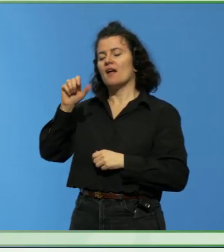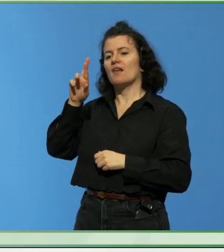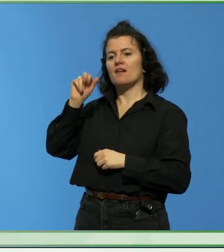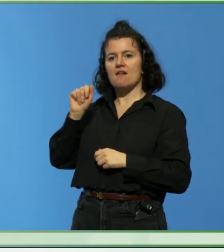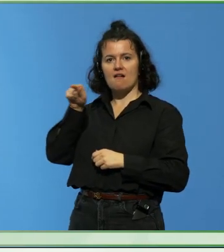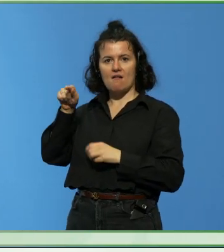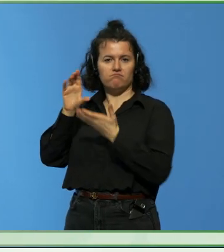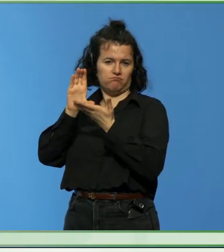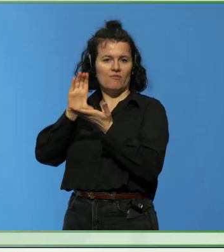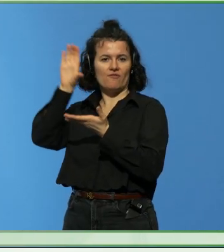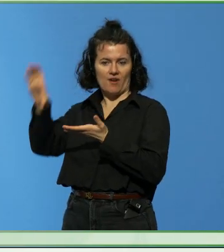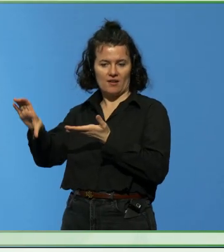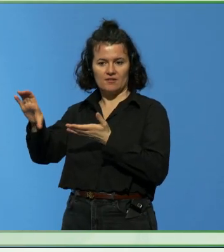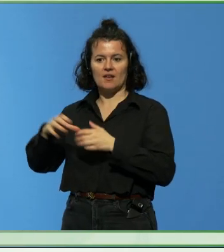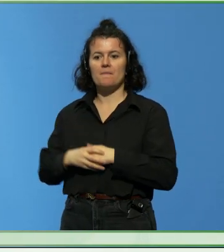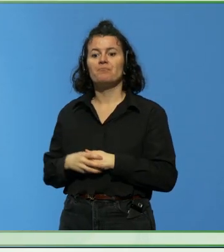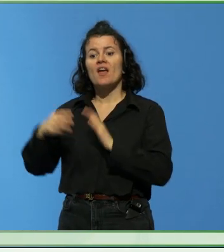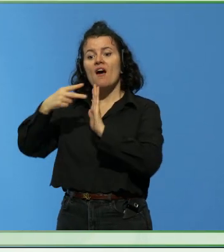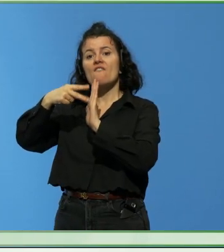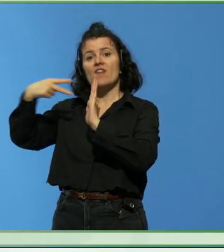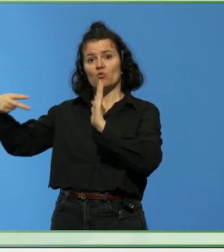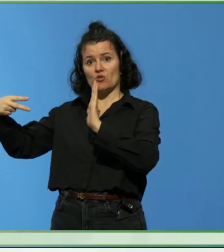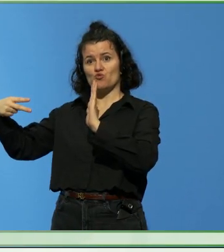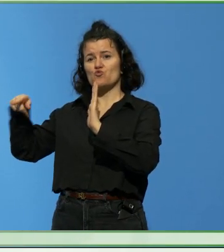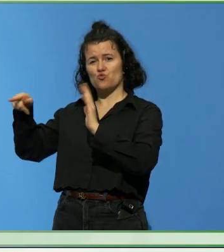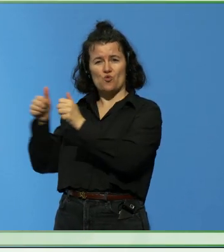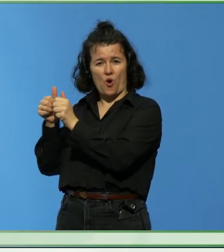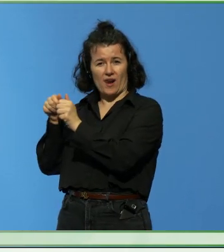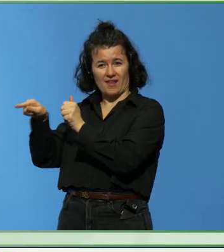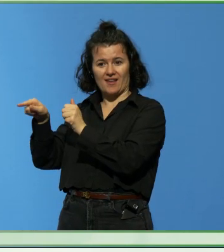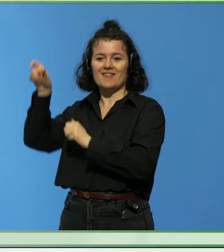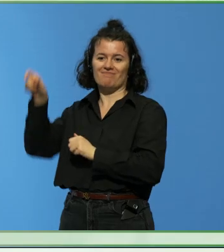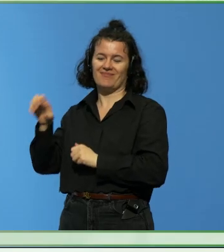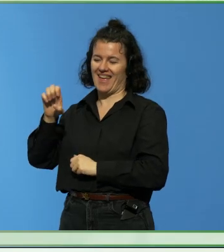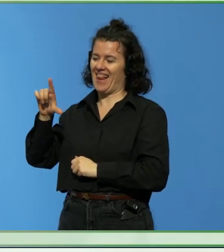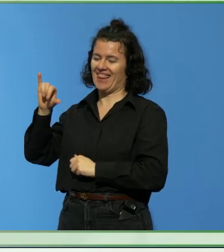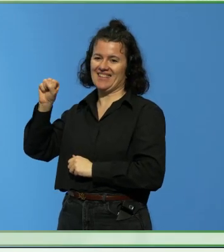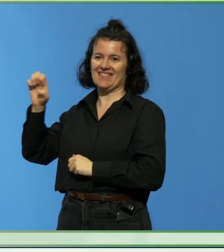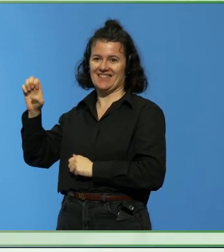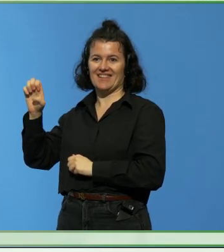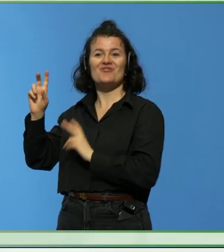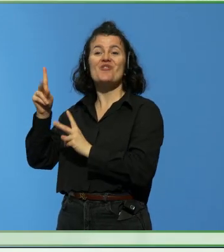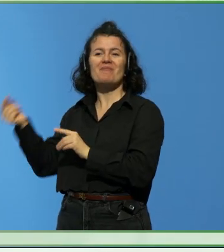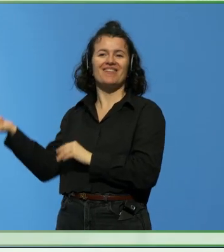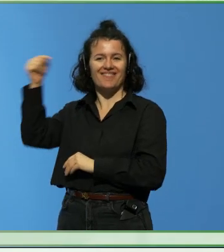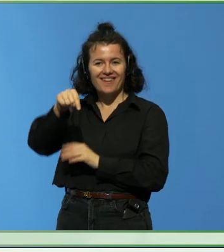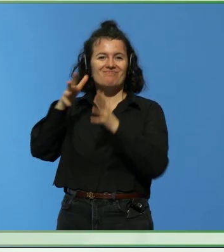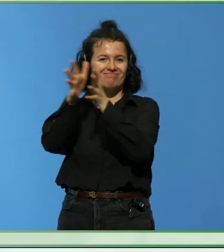Lee from World Vision Vanuatu should have been here, but she didn't get a visa, so I'm representing her as well today.